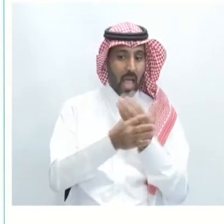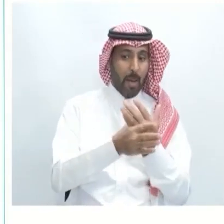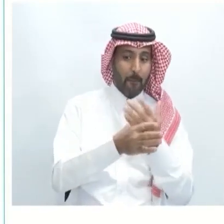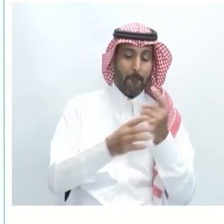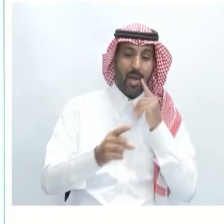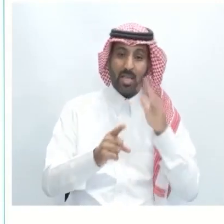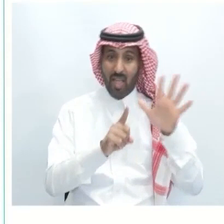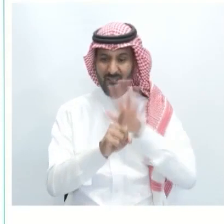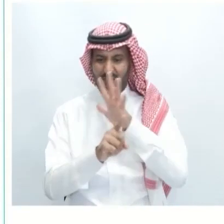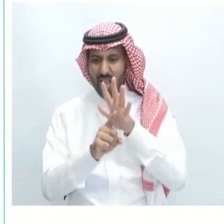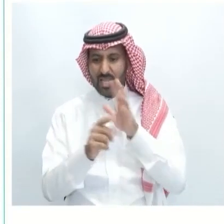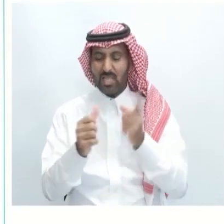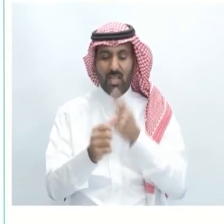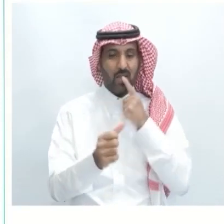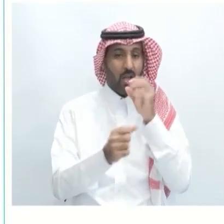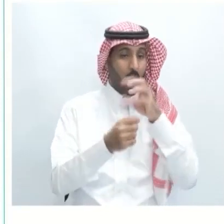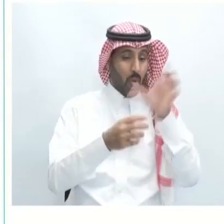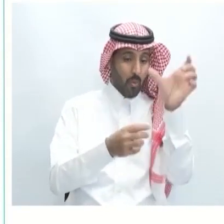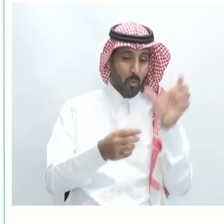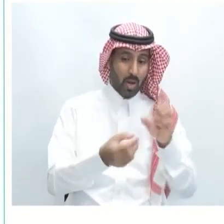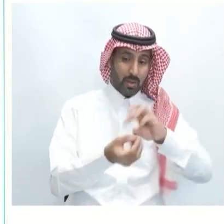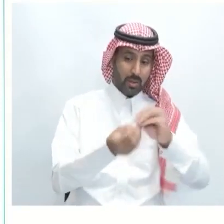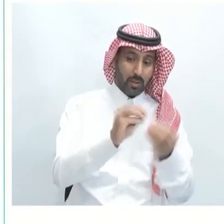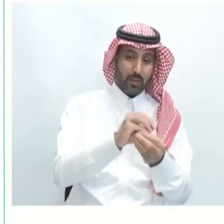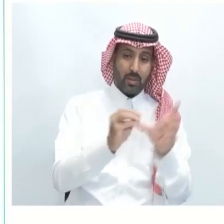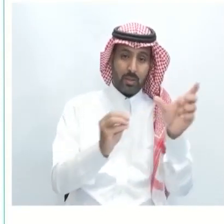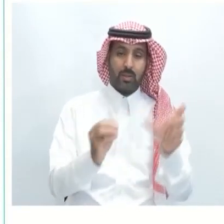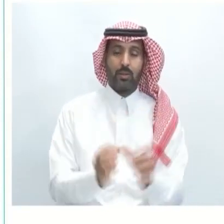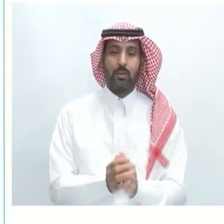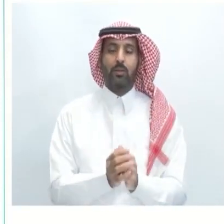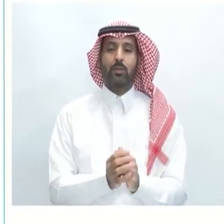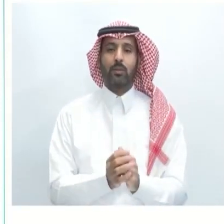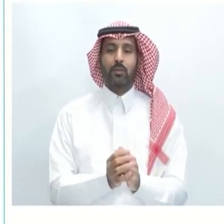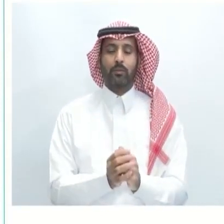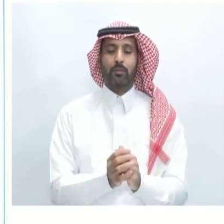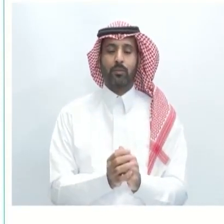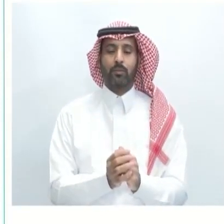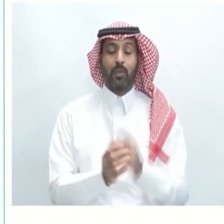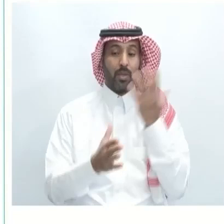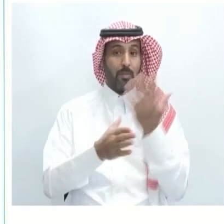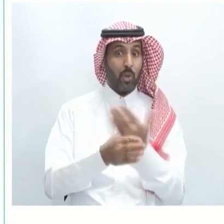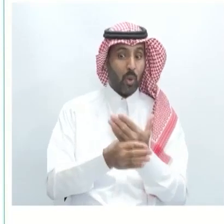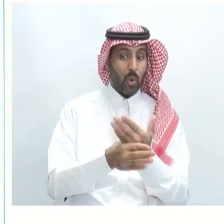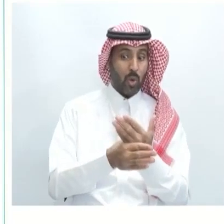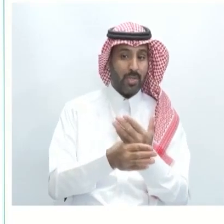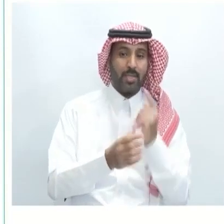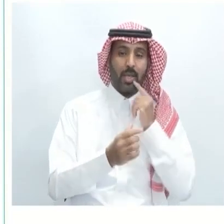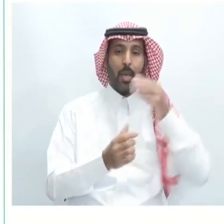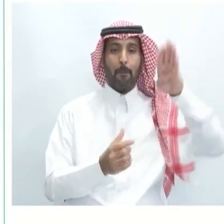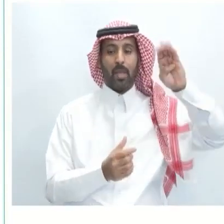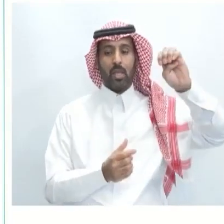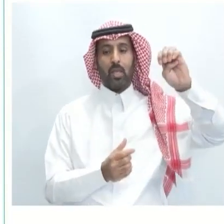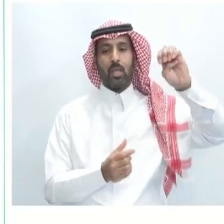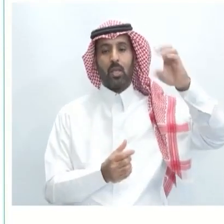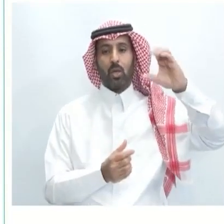effect transition words. So we have cause and effect transition words here. Because of. So this is